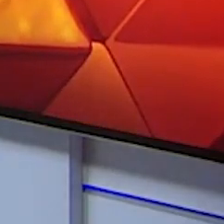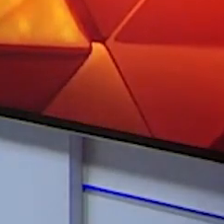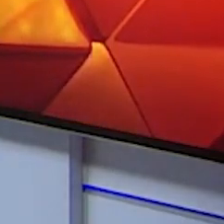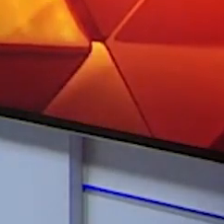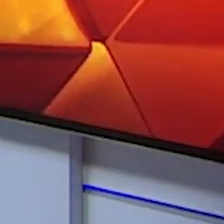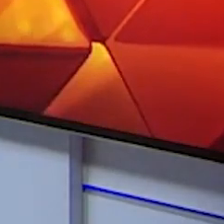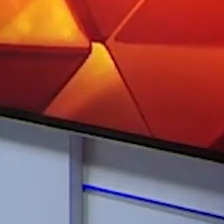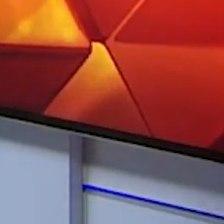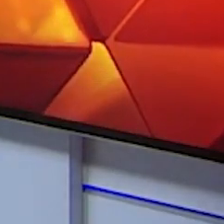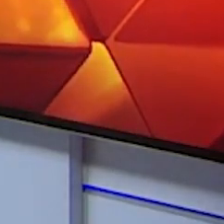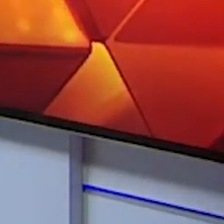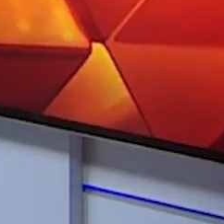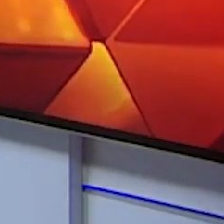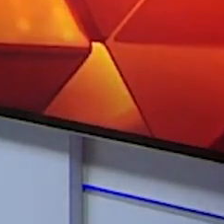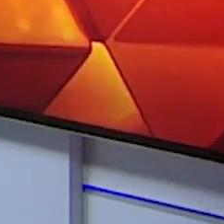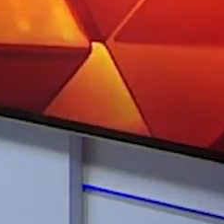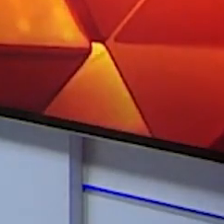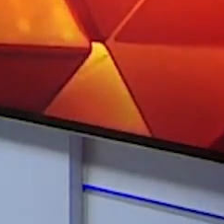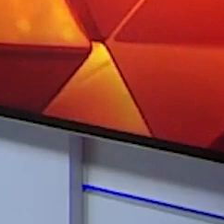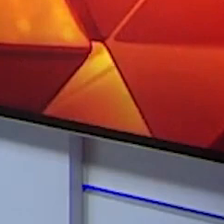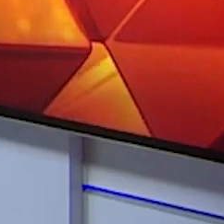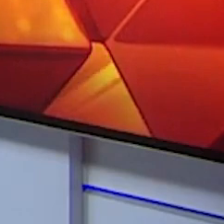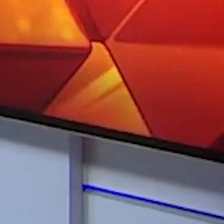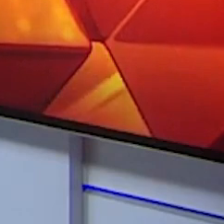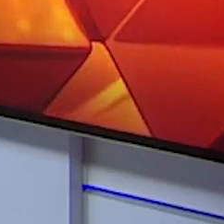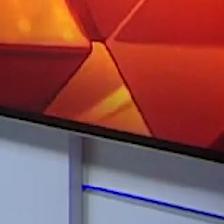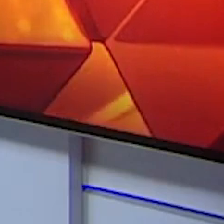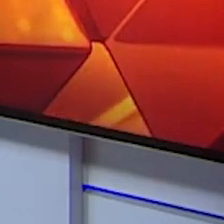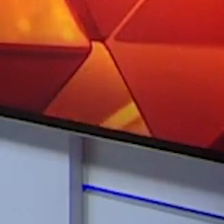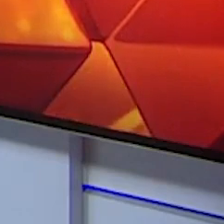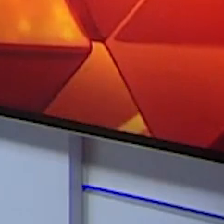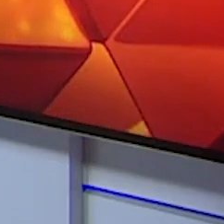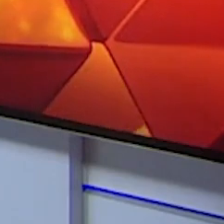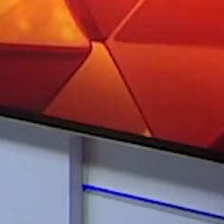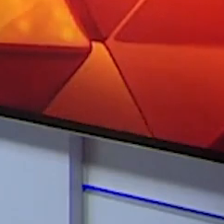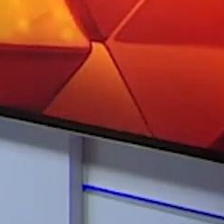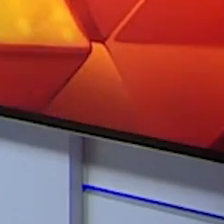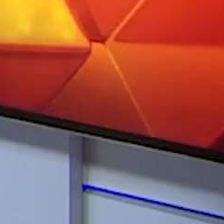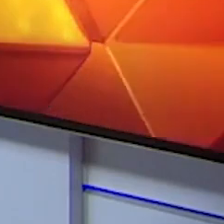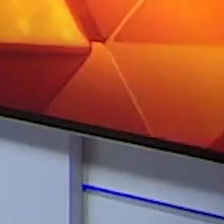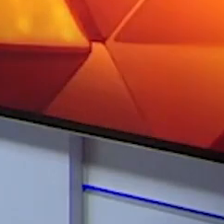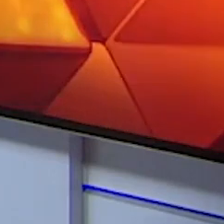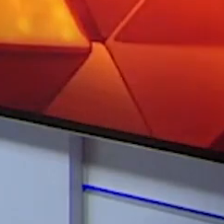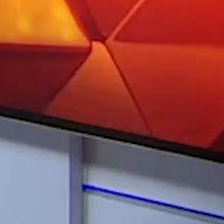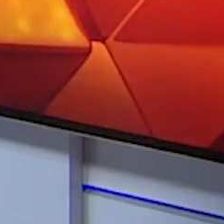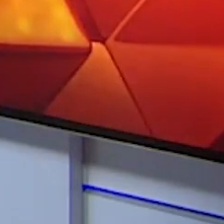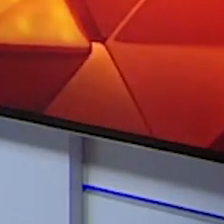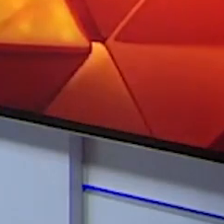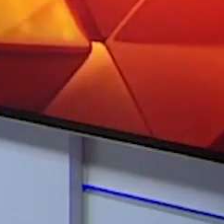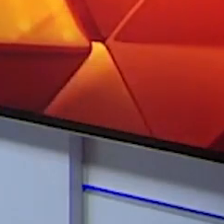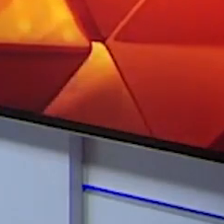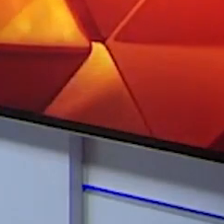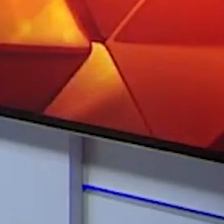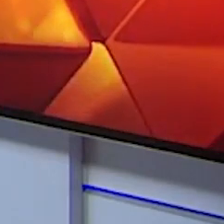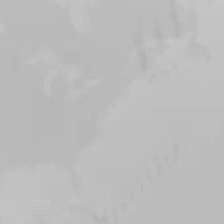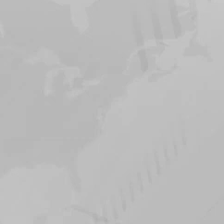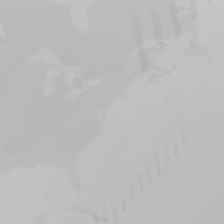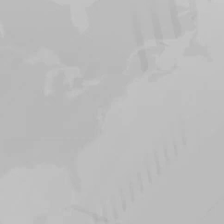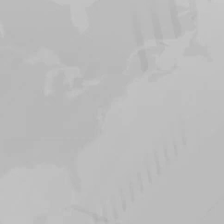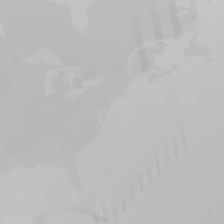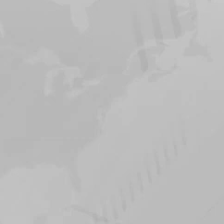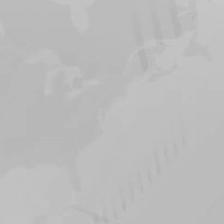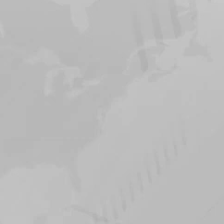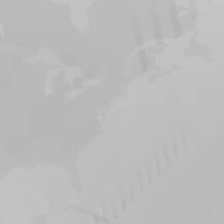kapuso natin abroad, samahan nyo kami sa GMA Pinoy TV at www.gmanews.tv.